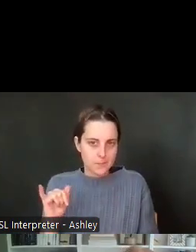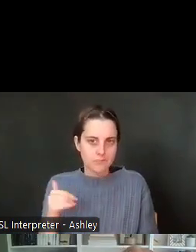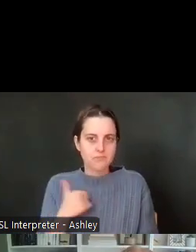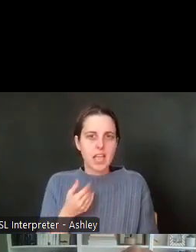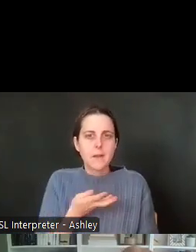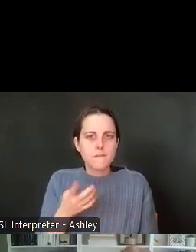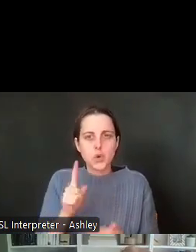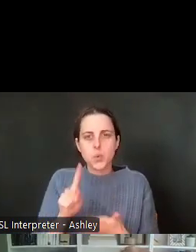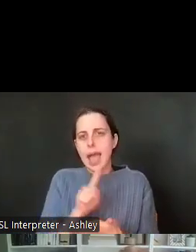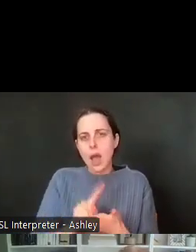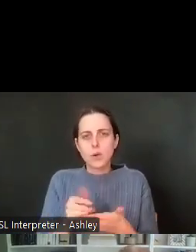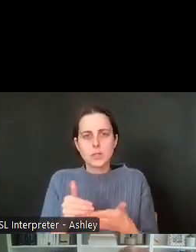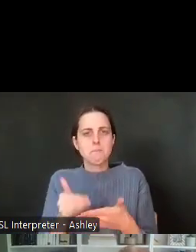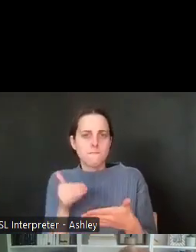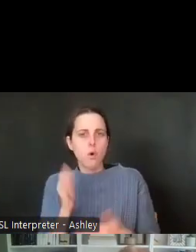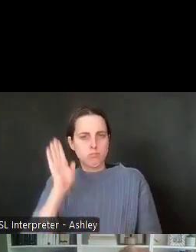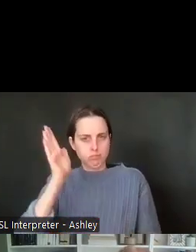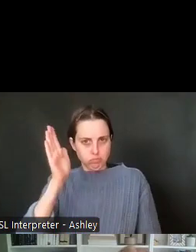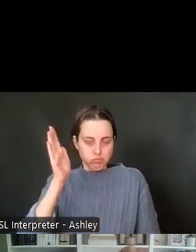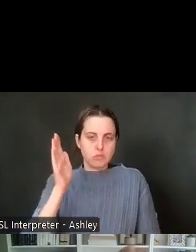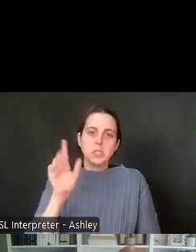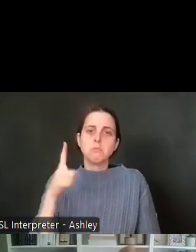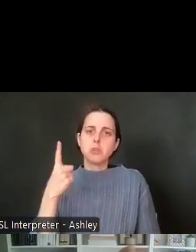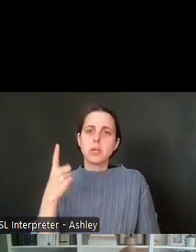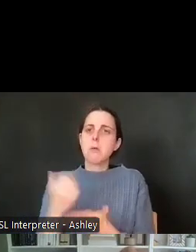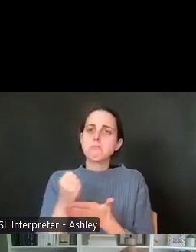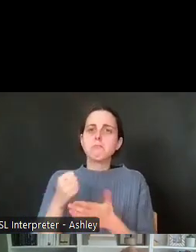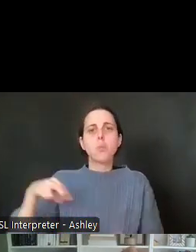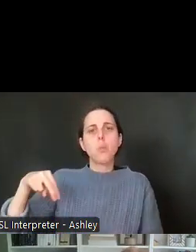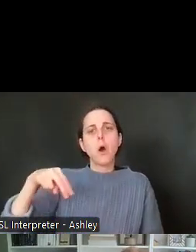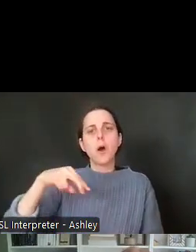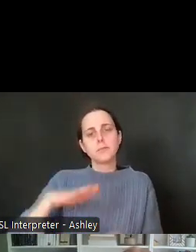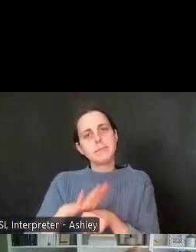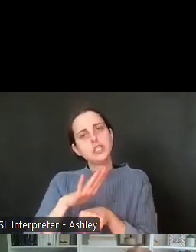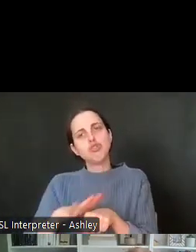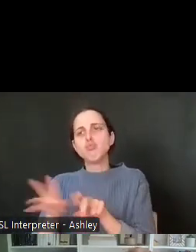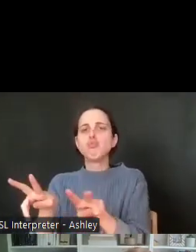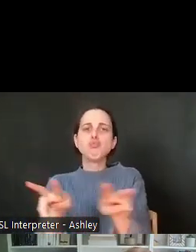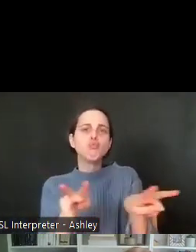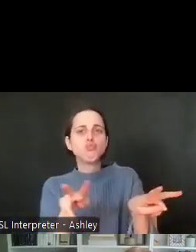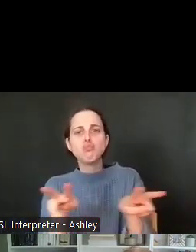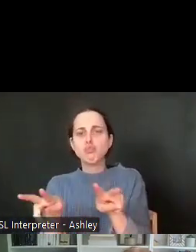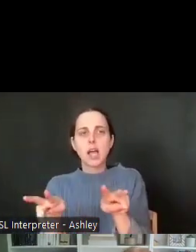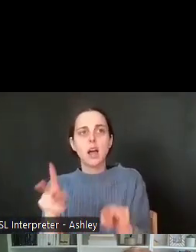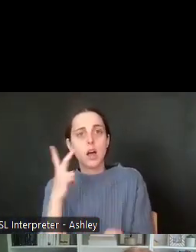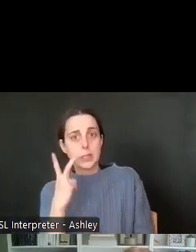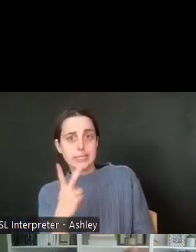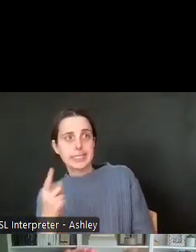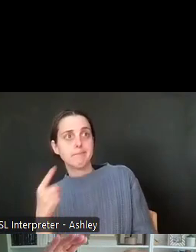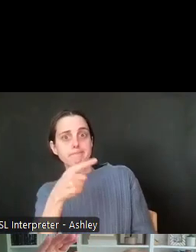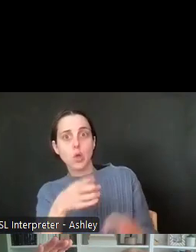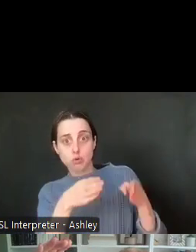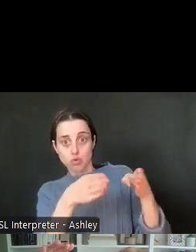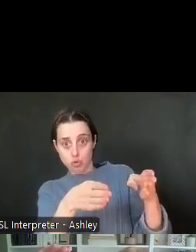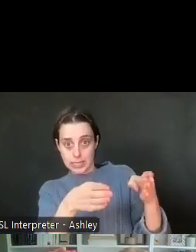so she just walked along the beach in Santa Monica. And she shared the story that she looks across the street, and there's an